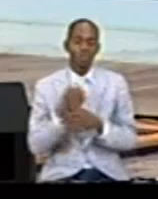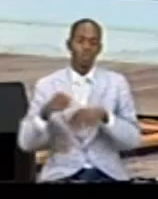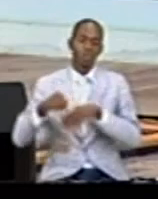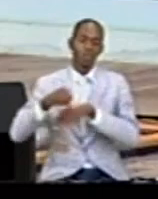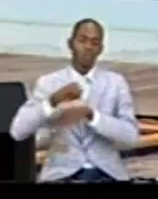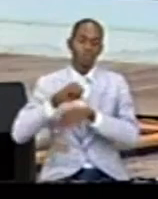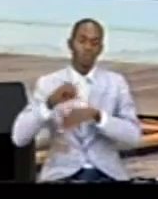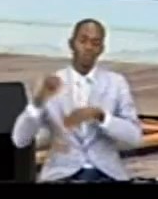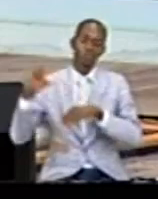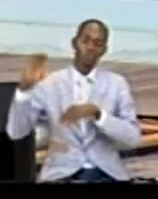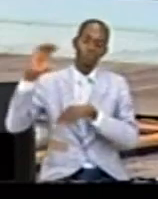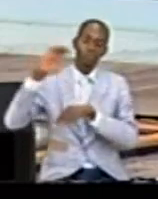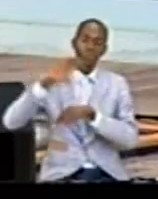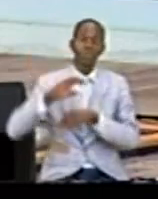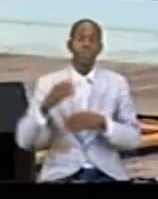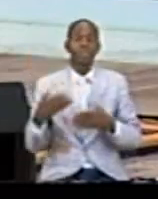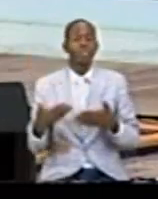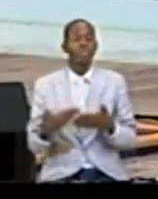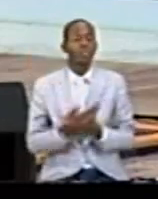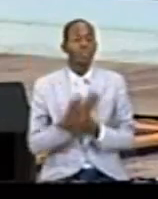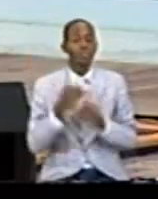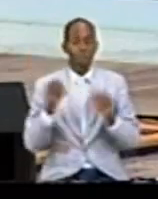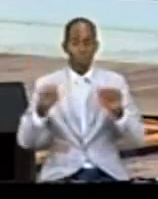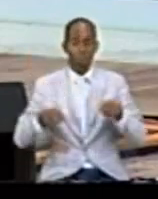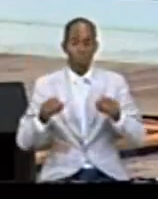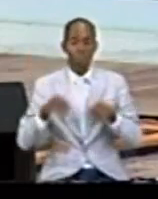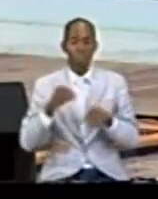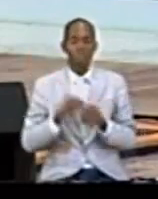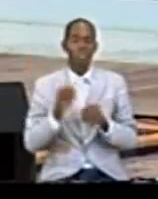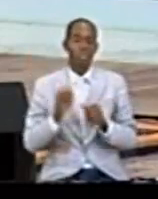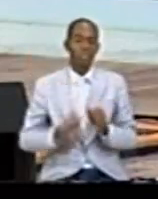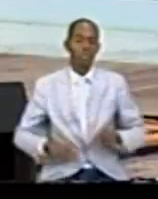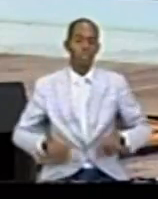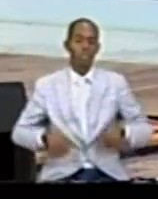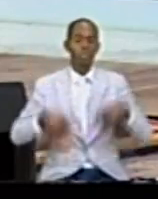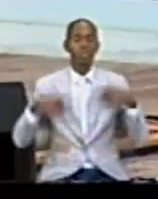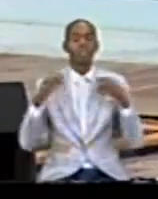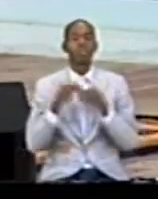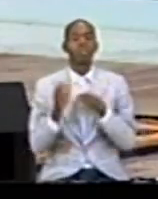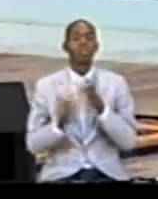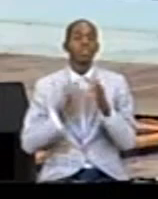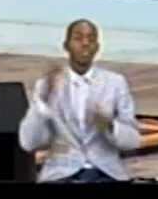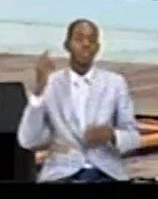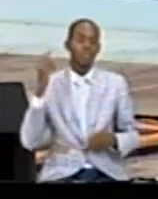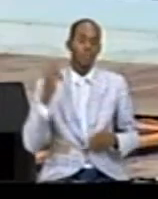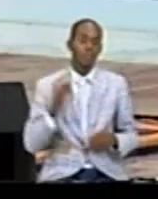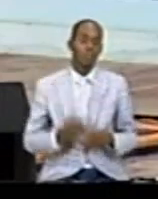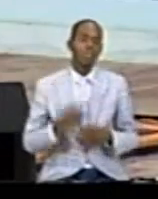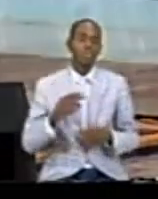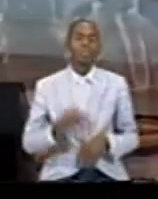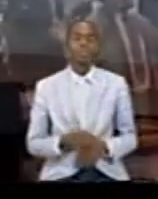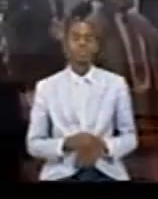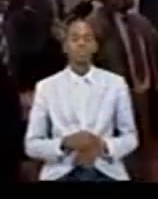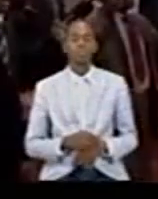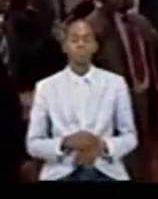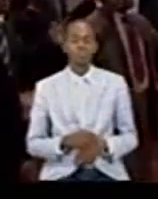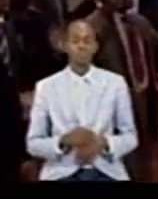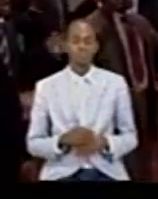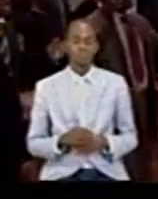anointing, new possibilities in every life, in Jesus' name.